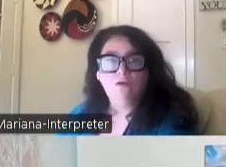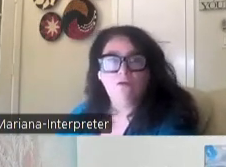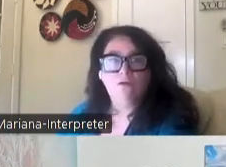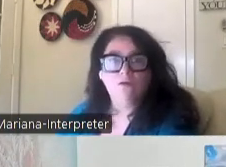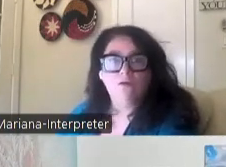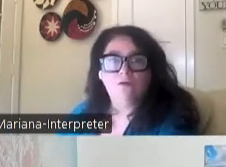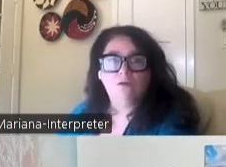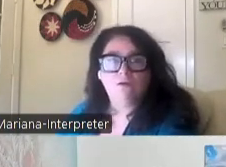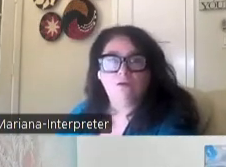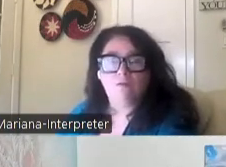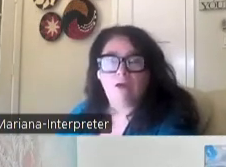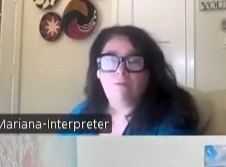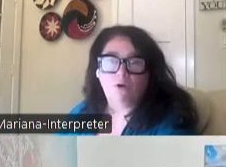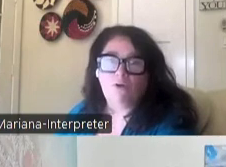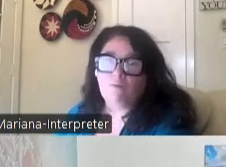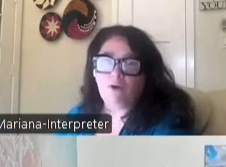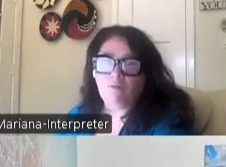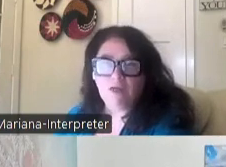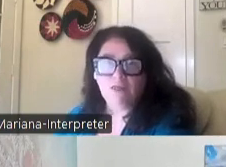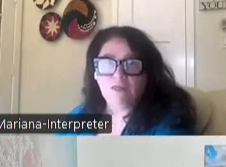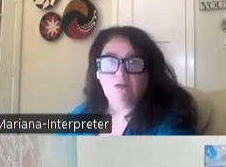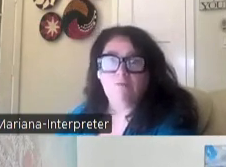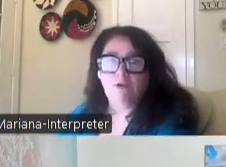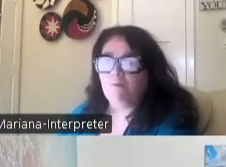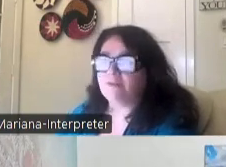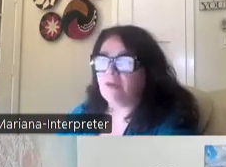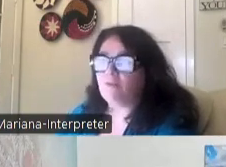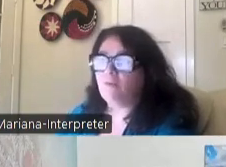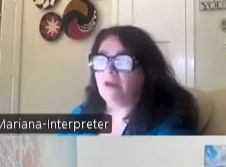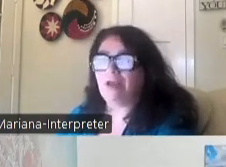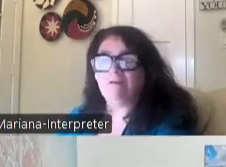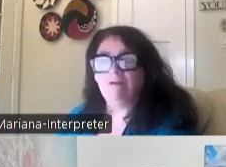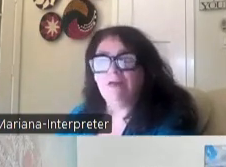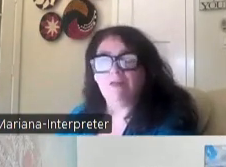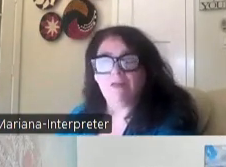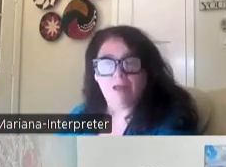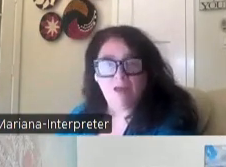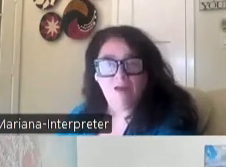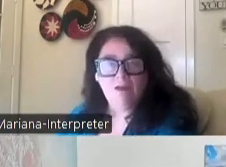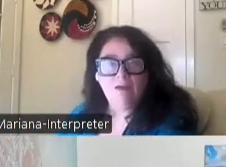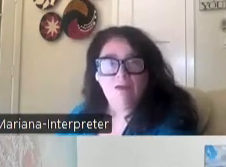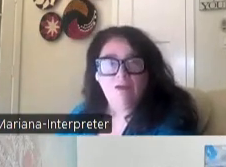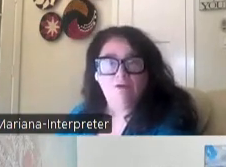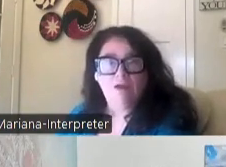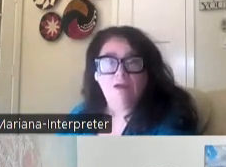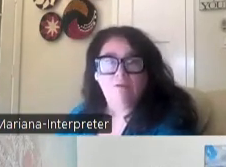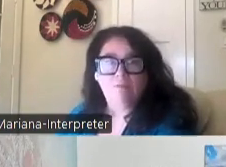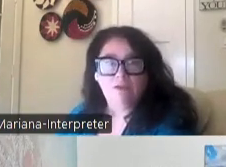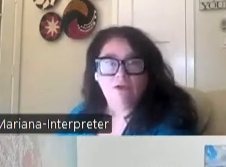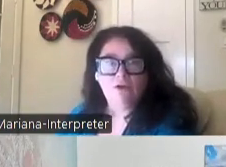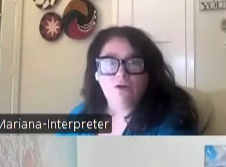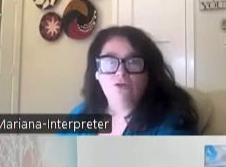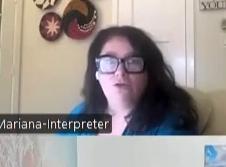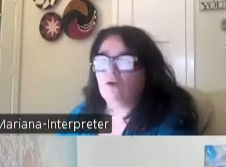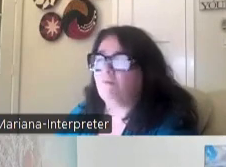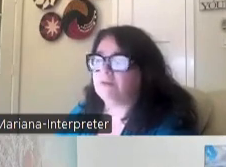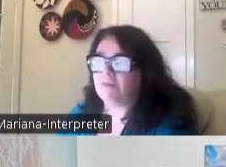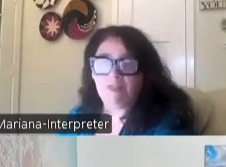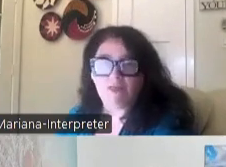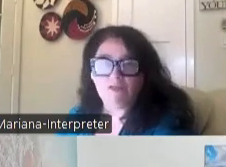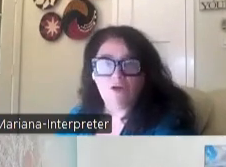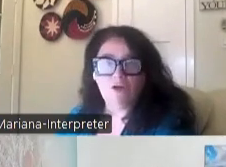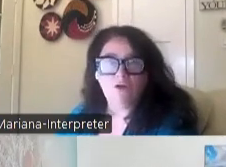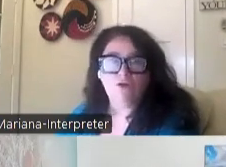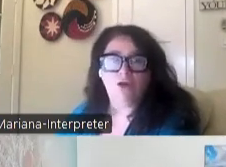But statewide, we expect to see an increase not only in year-to-year precipitation, not only in hydroclimate whiplash,